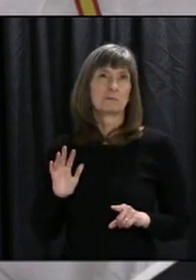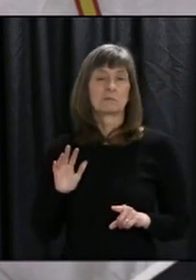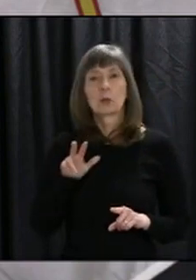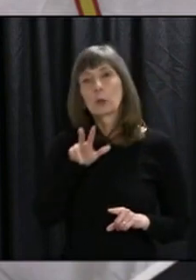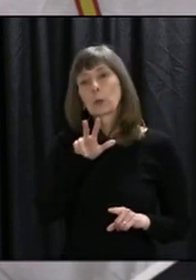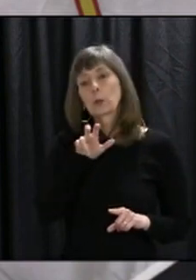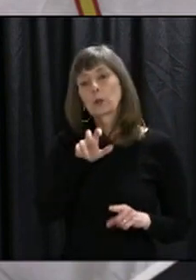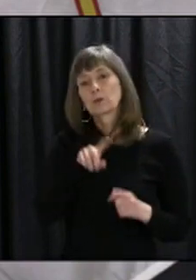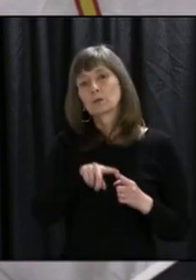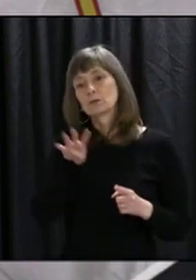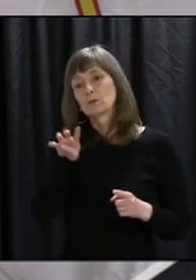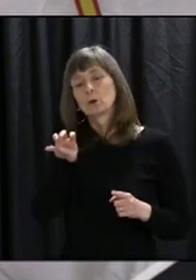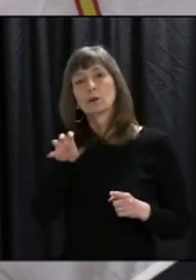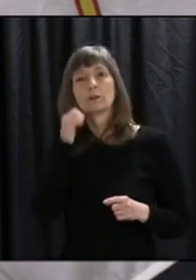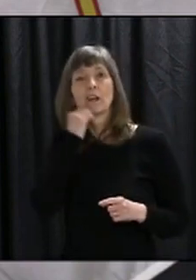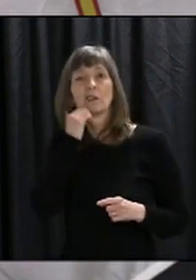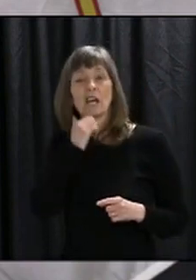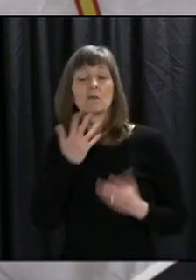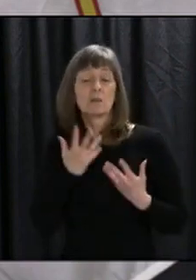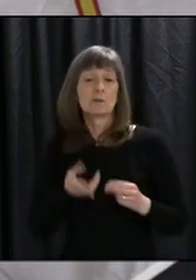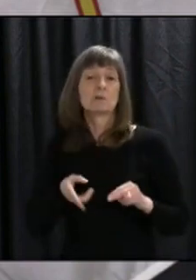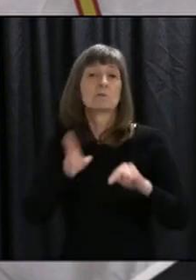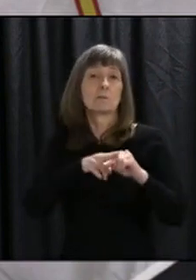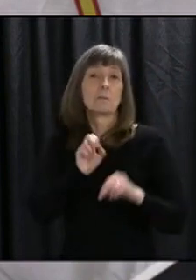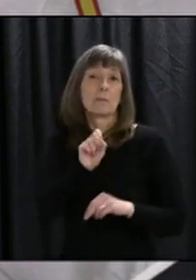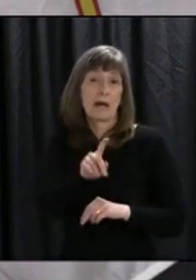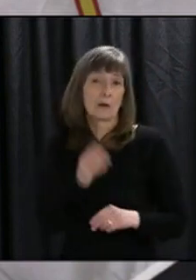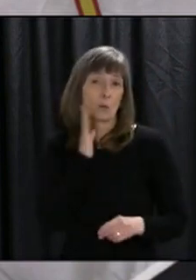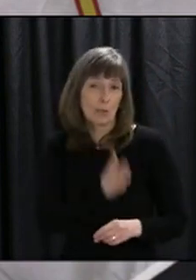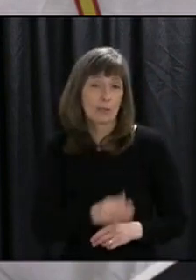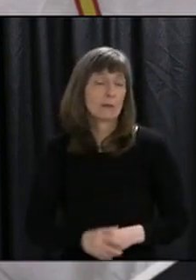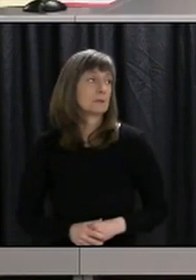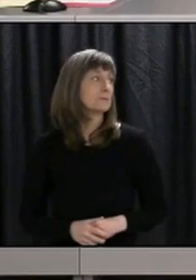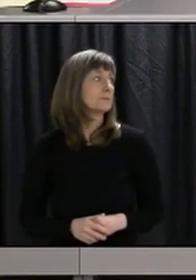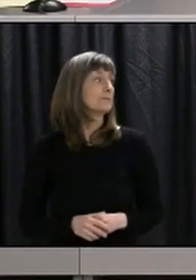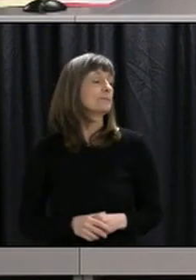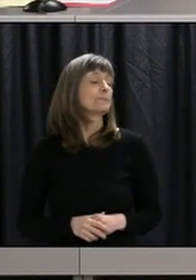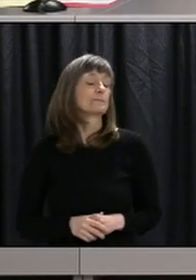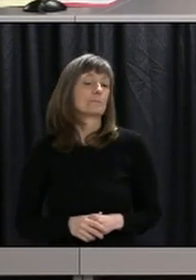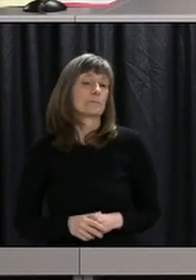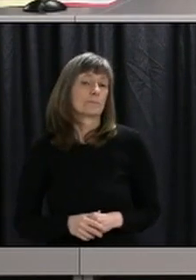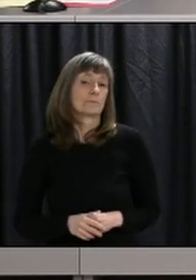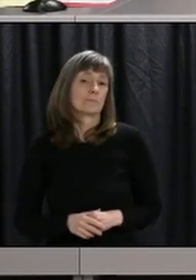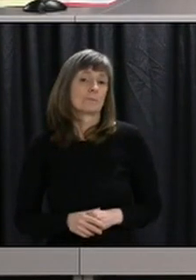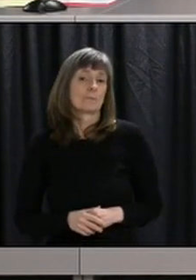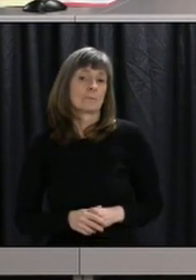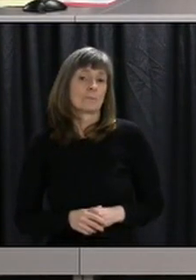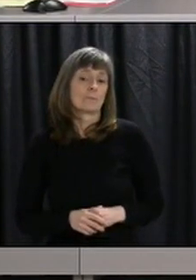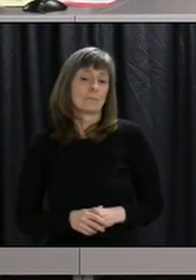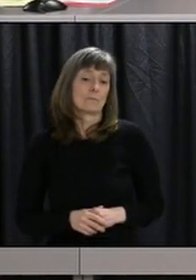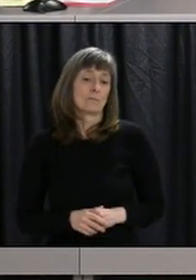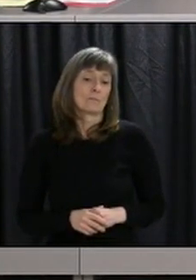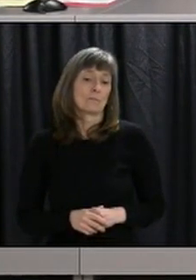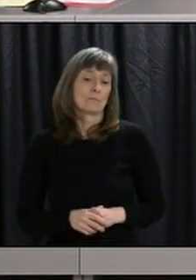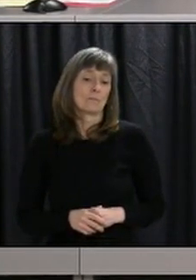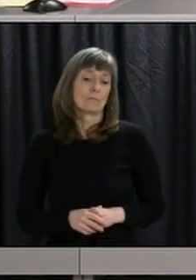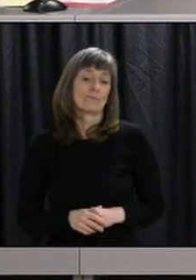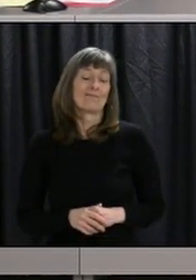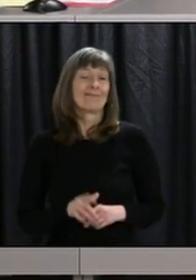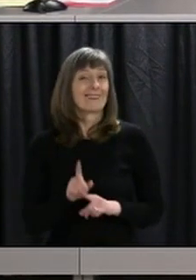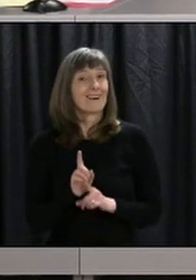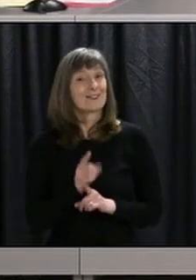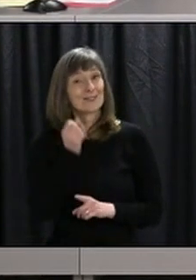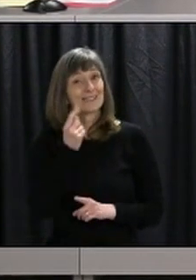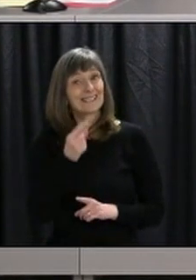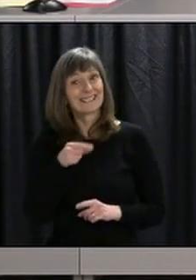between 300 and 400 a day. I think one of the confounding things here is around the fact that we are the only province